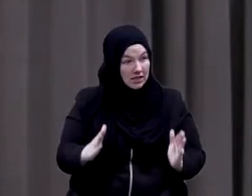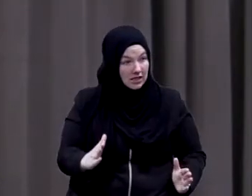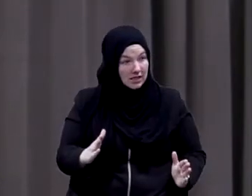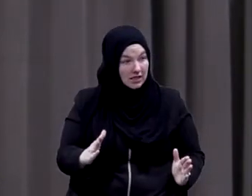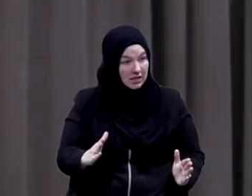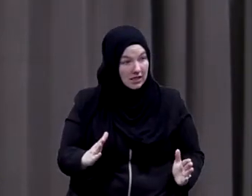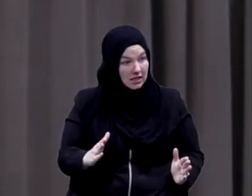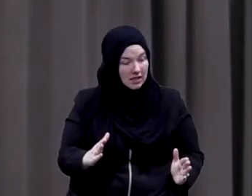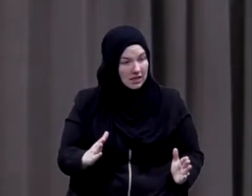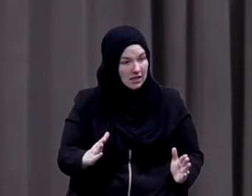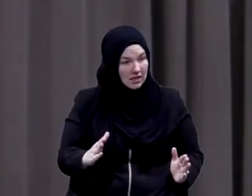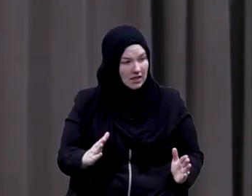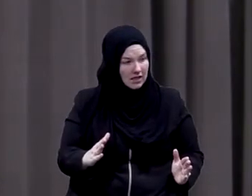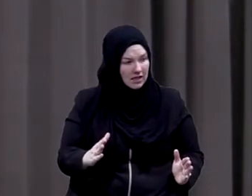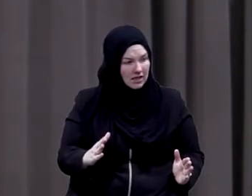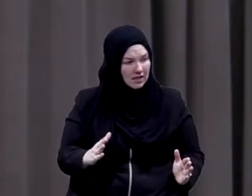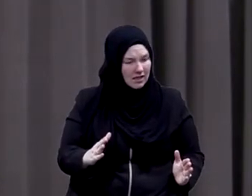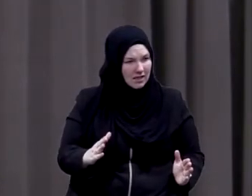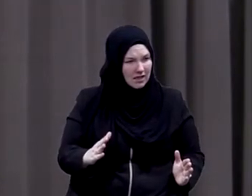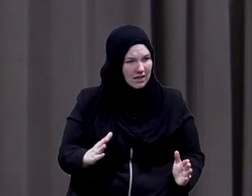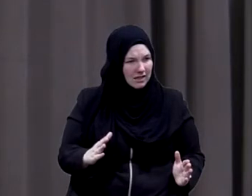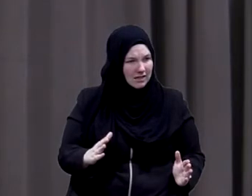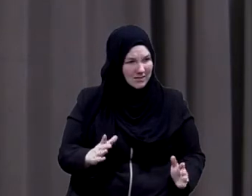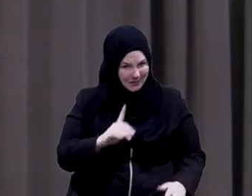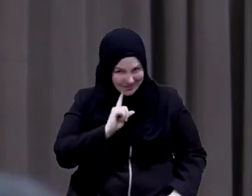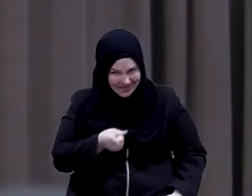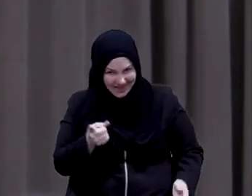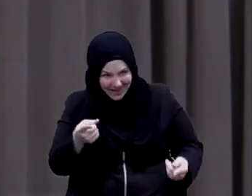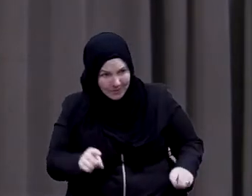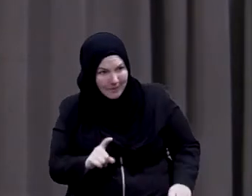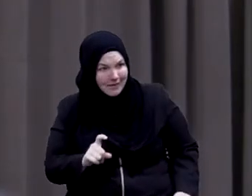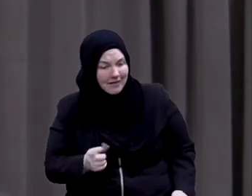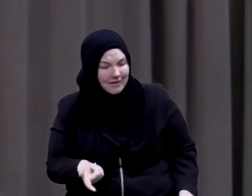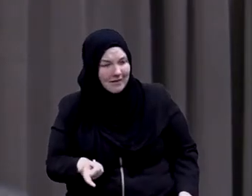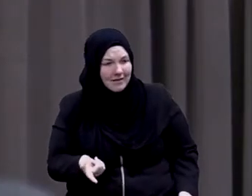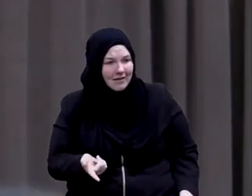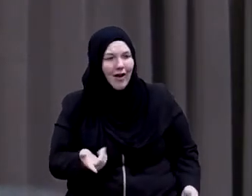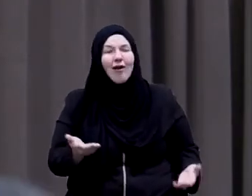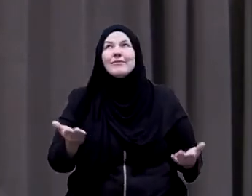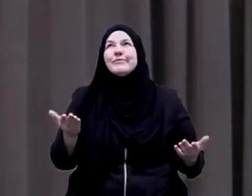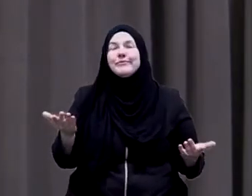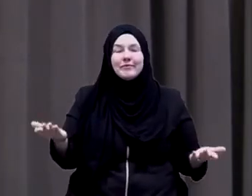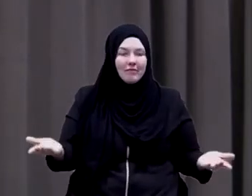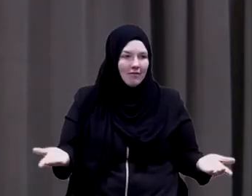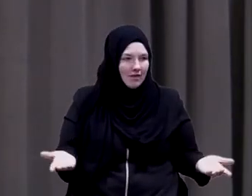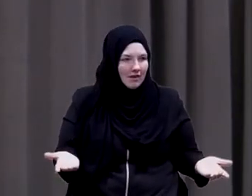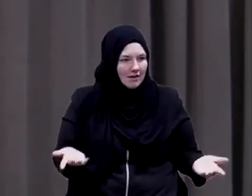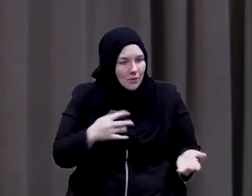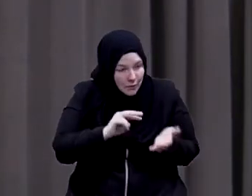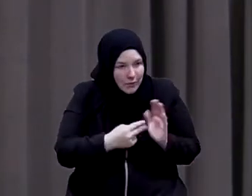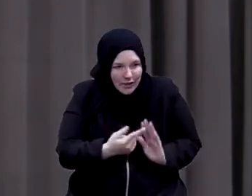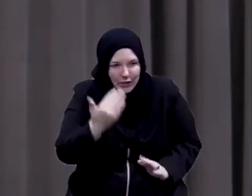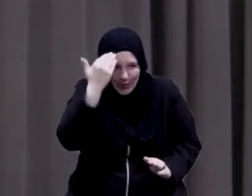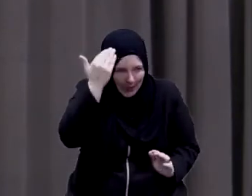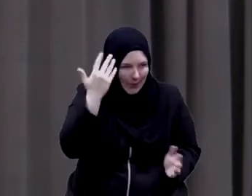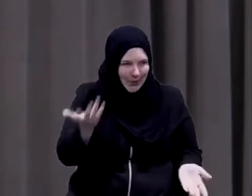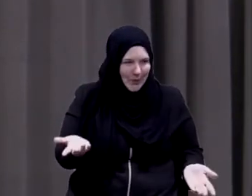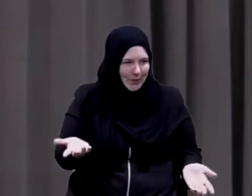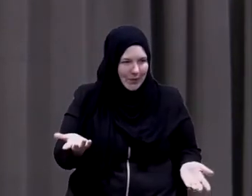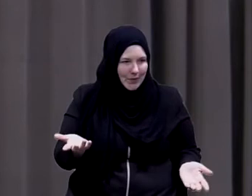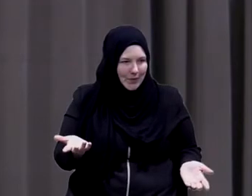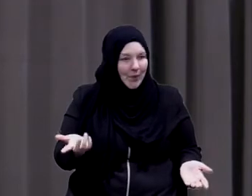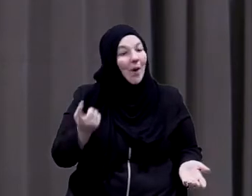don't know. We know the answer. Those are rhetorical questions that everybody knows what the answer is. So if